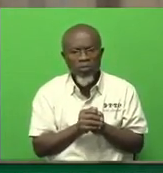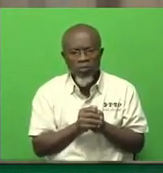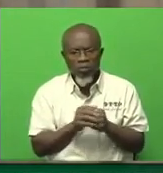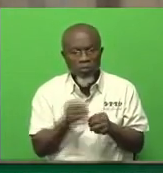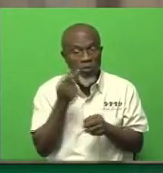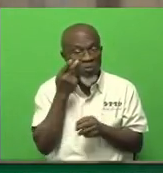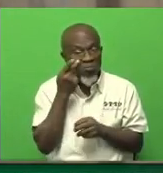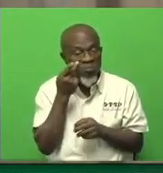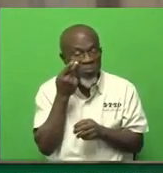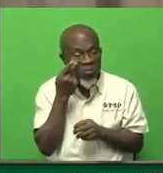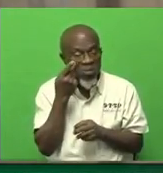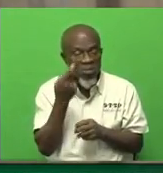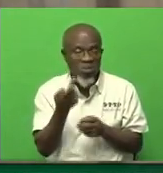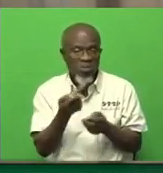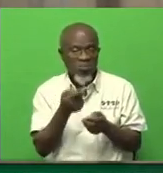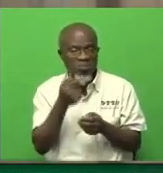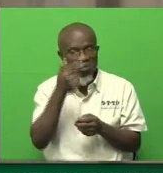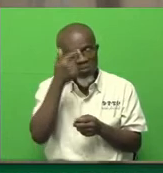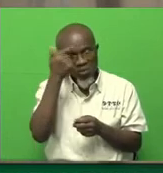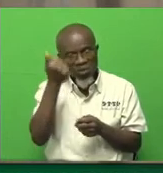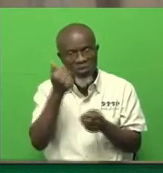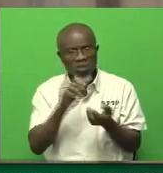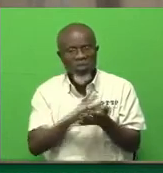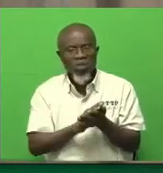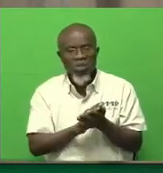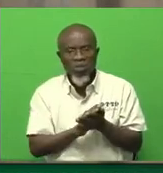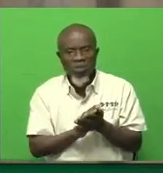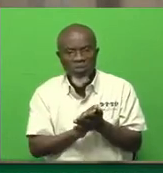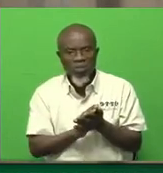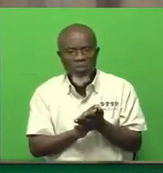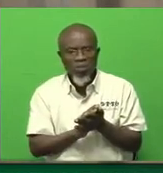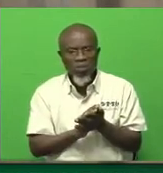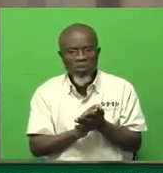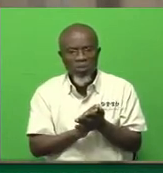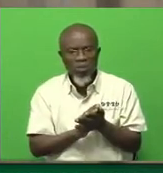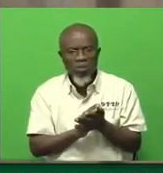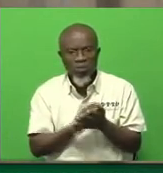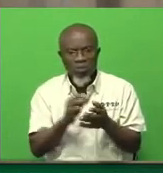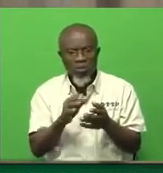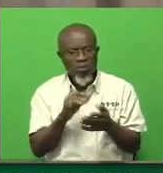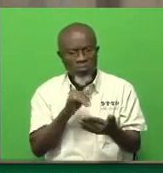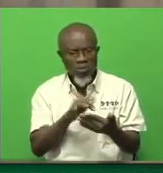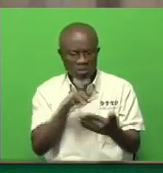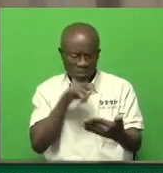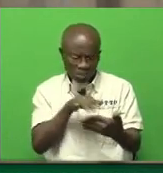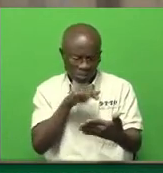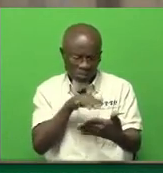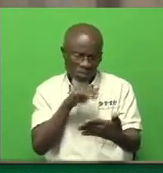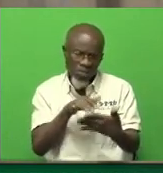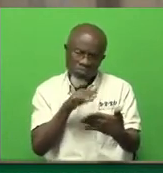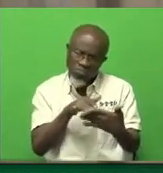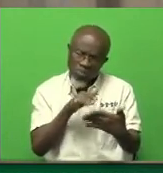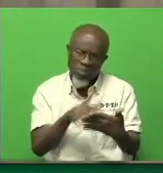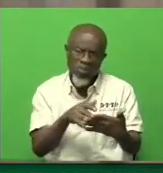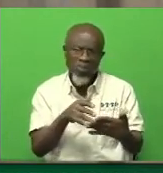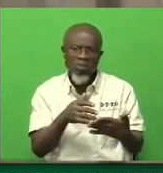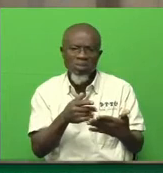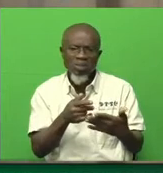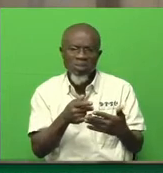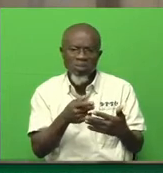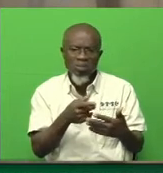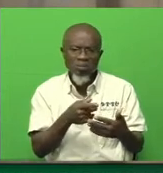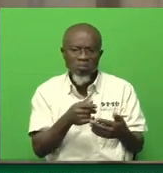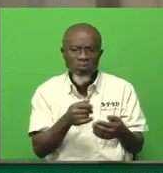led to significant Improvement nationally which led to the highest academic performance in the history of Trinidad in 2014